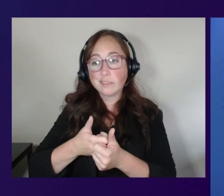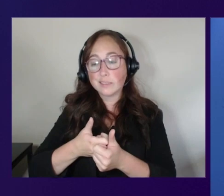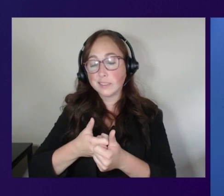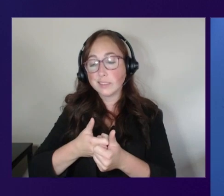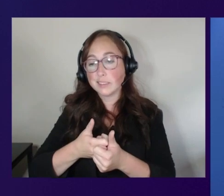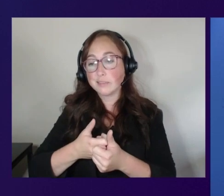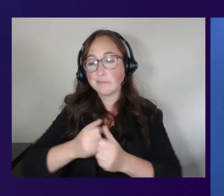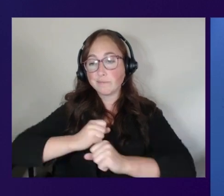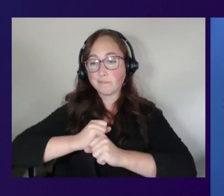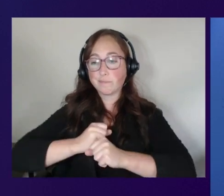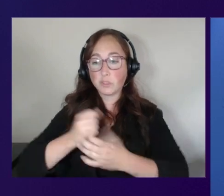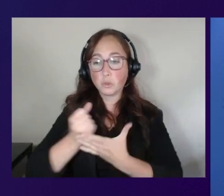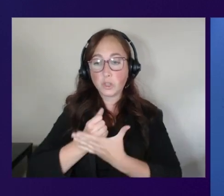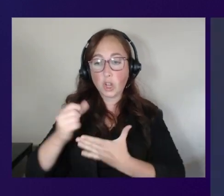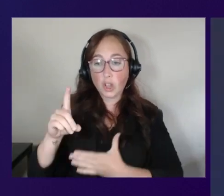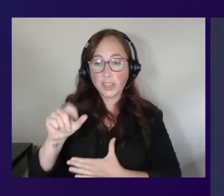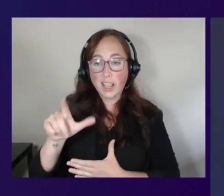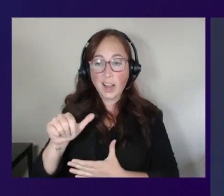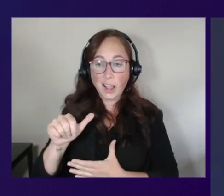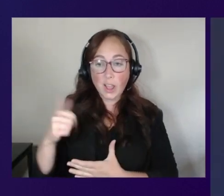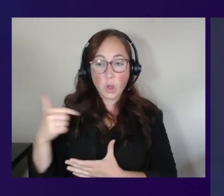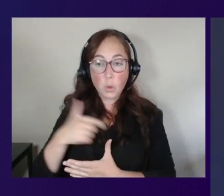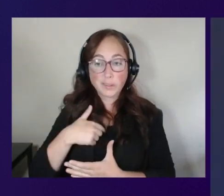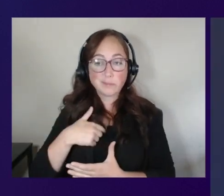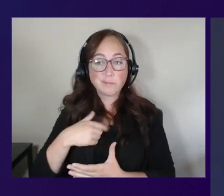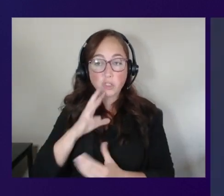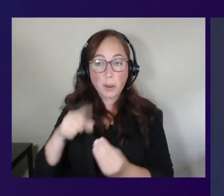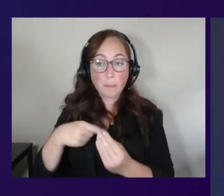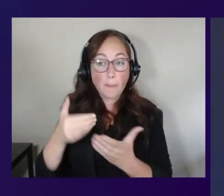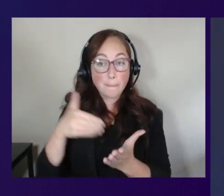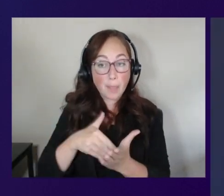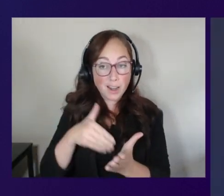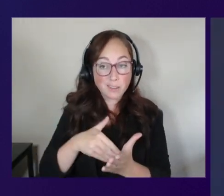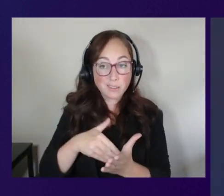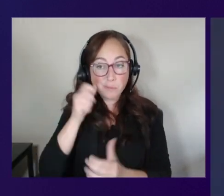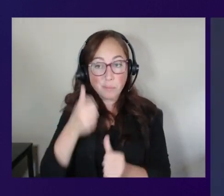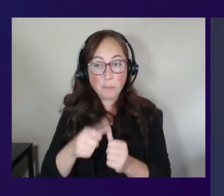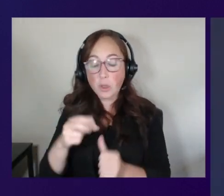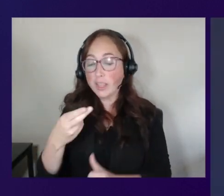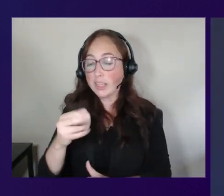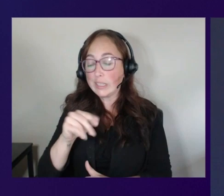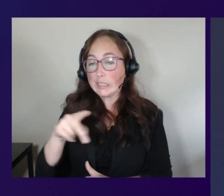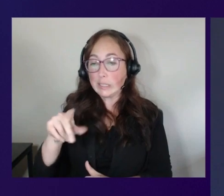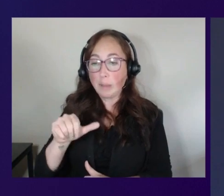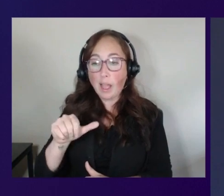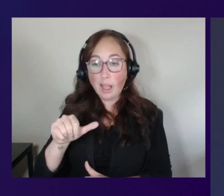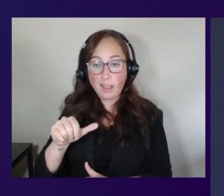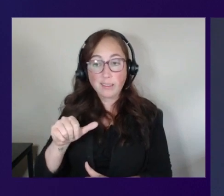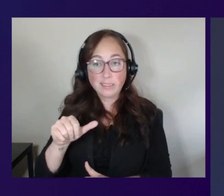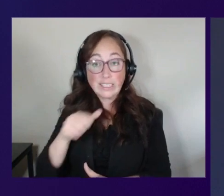medical example when now we're talking about HIPAA data, and it's not that easy to get